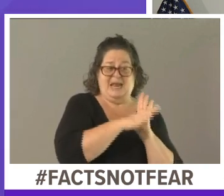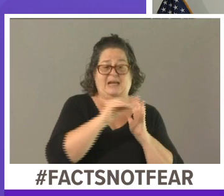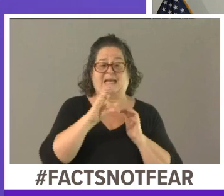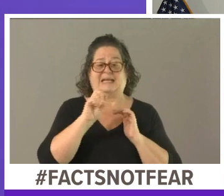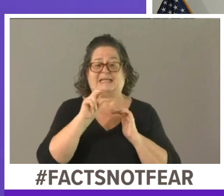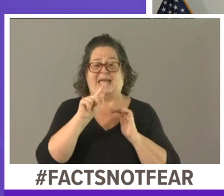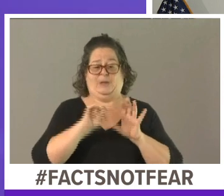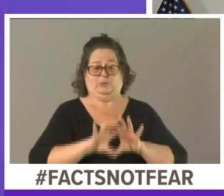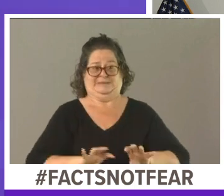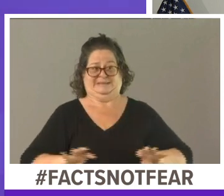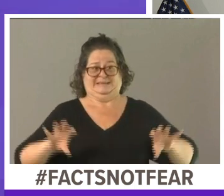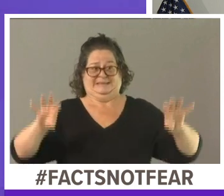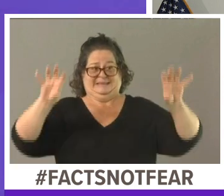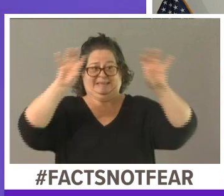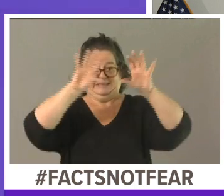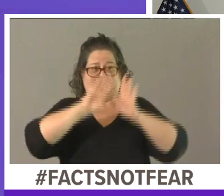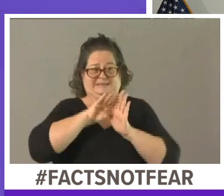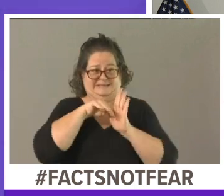the